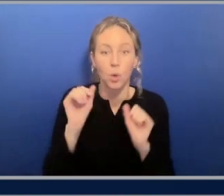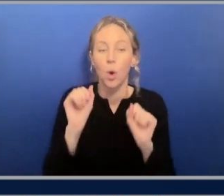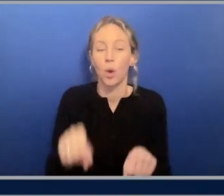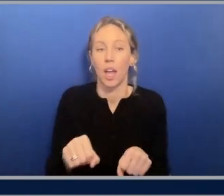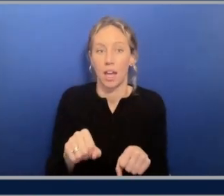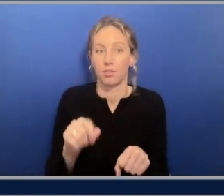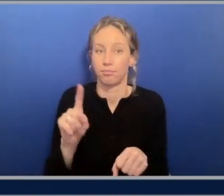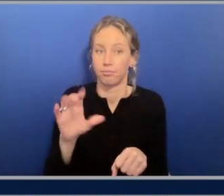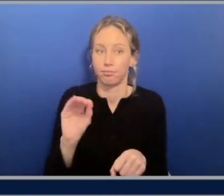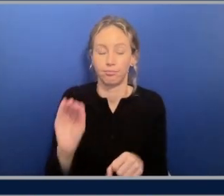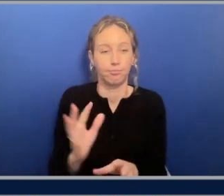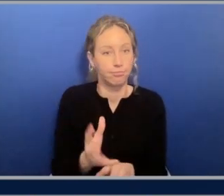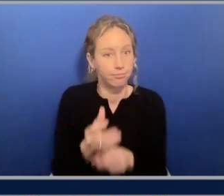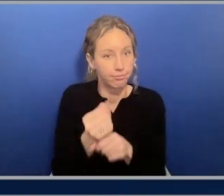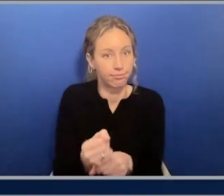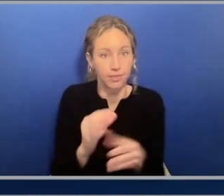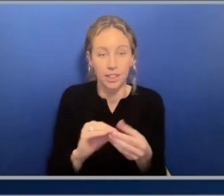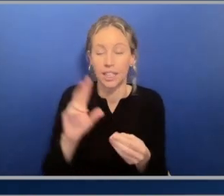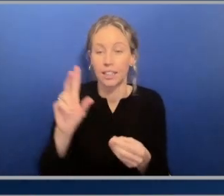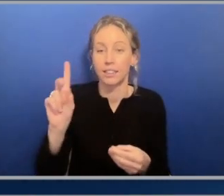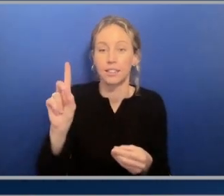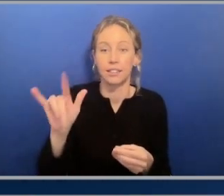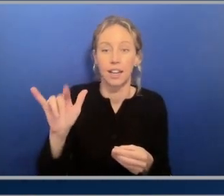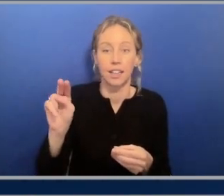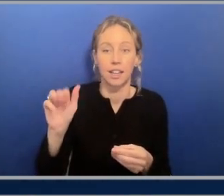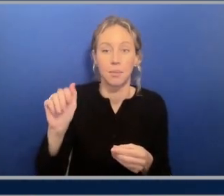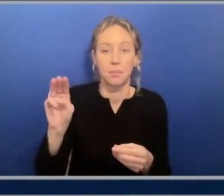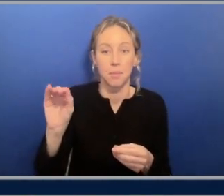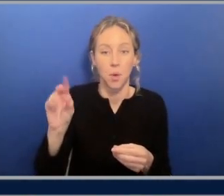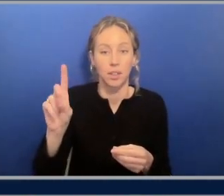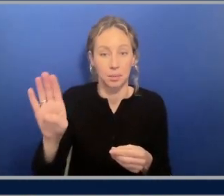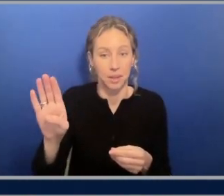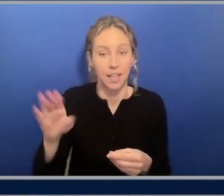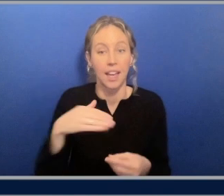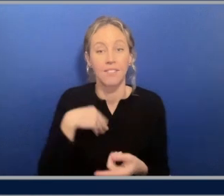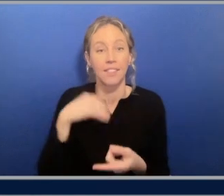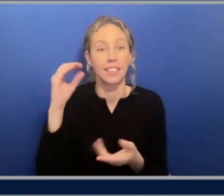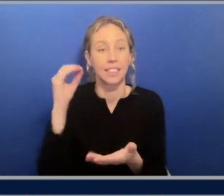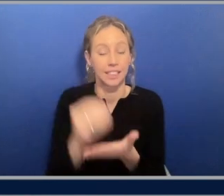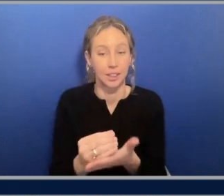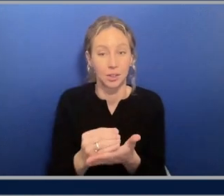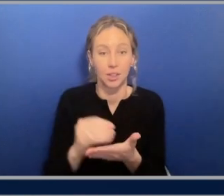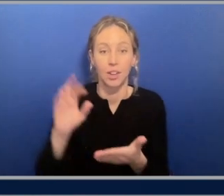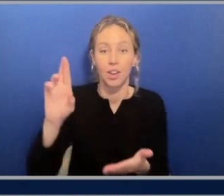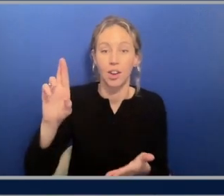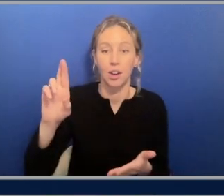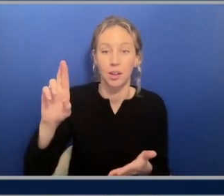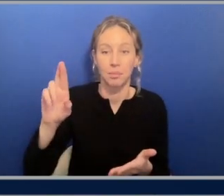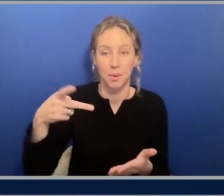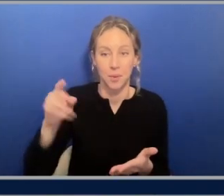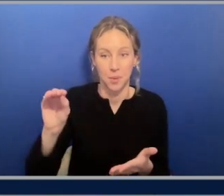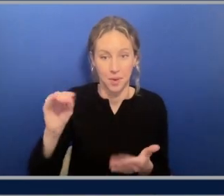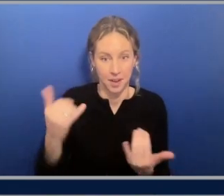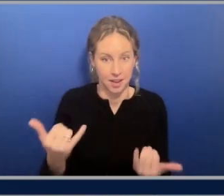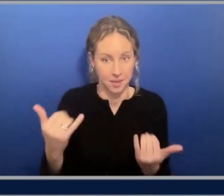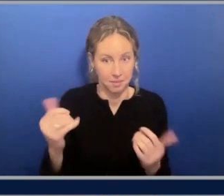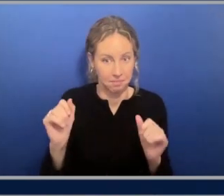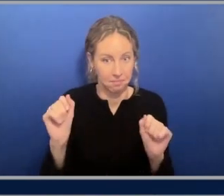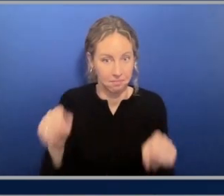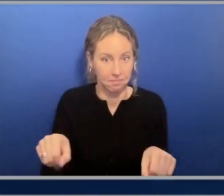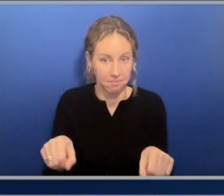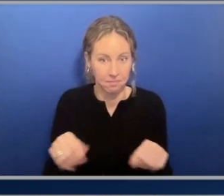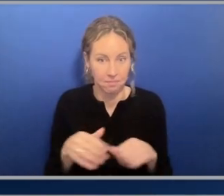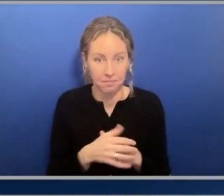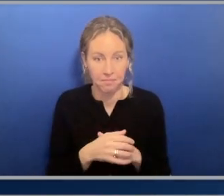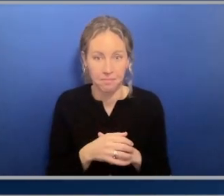say with DynamoDB, global table, strong consistency, zero RPO requirement is met now. I'm excited for this.